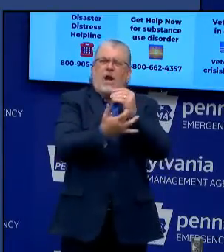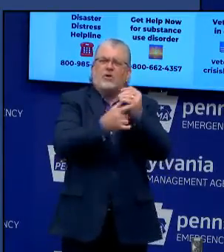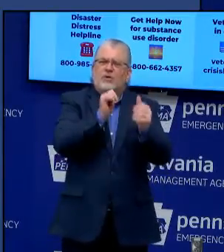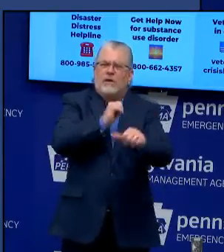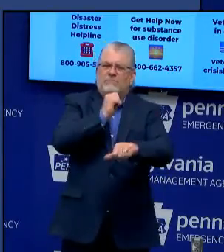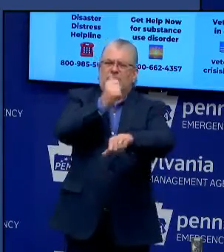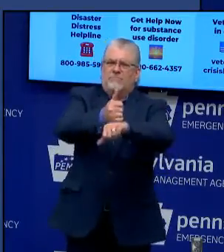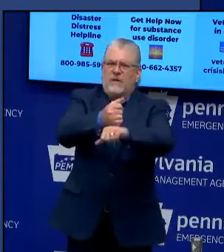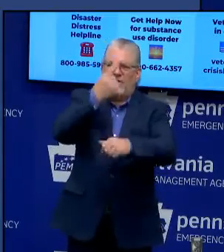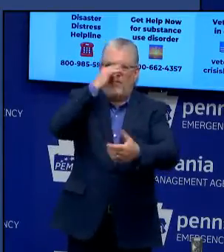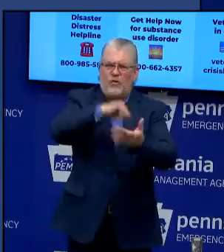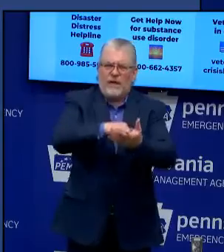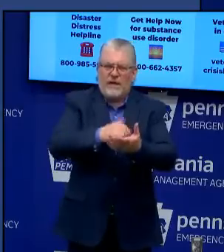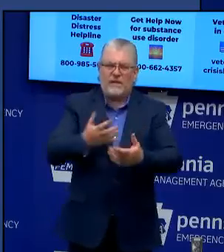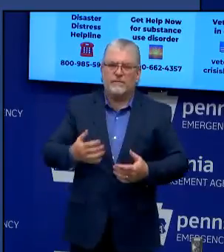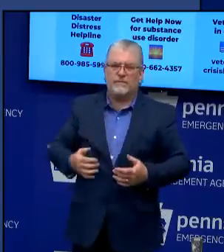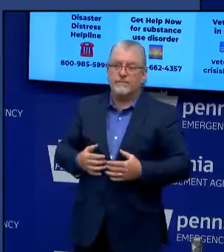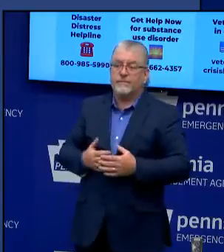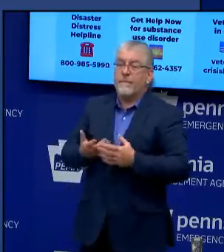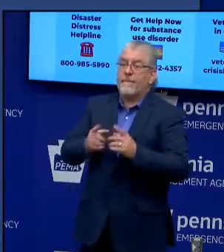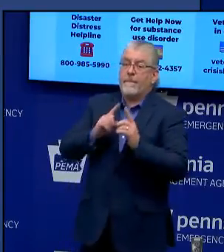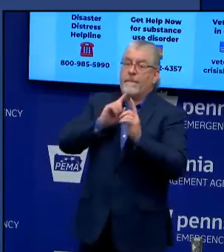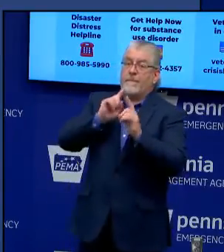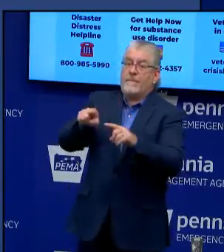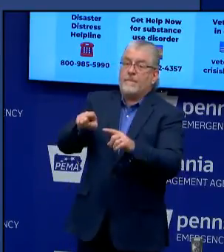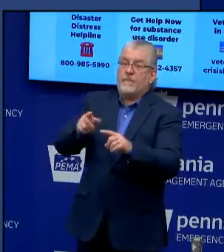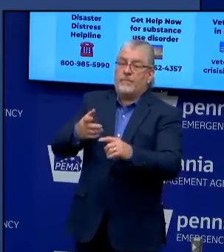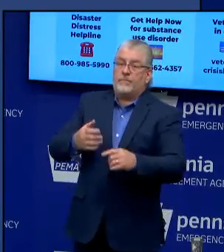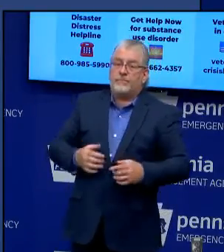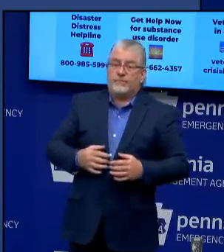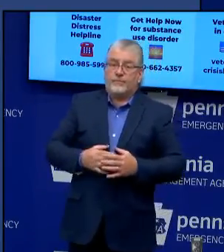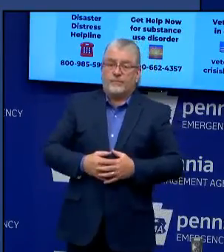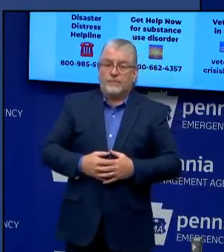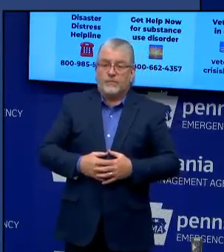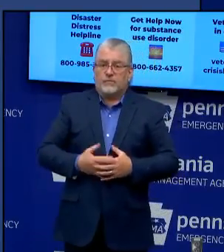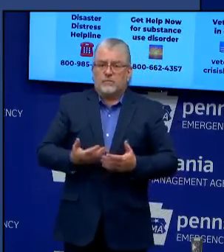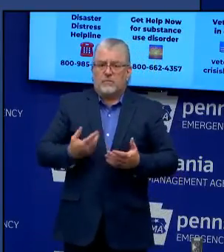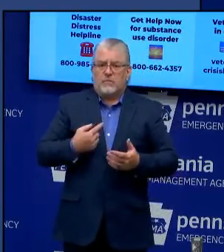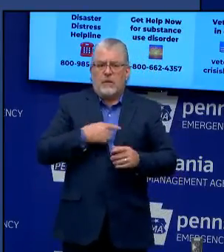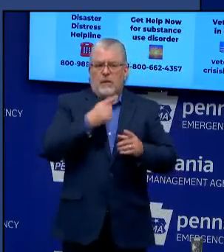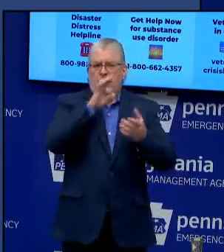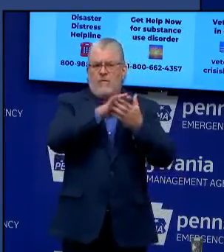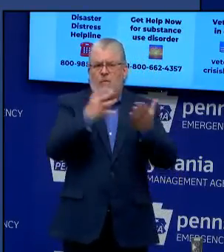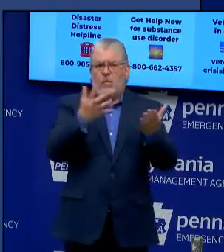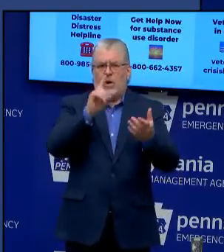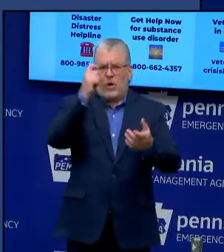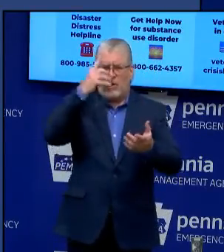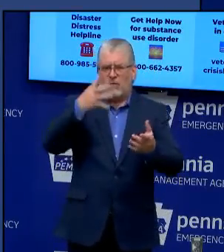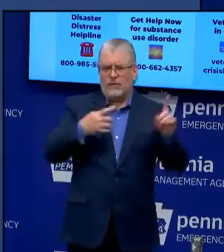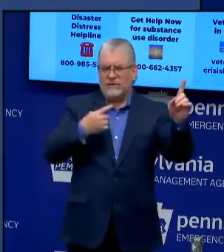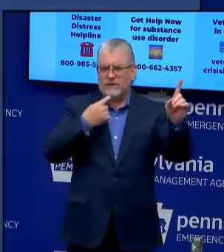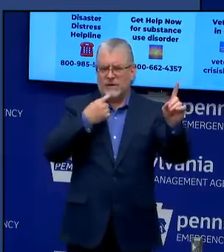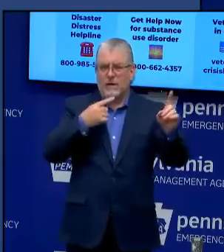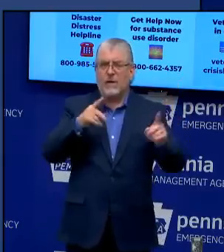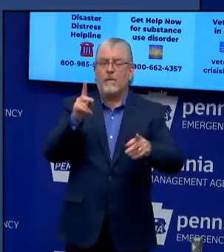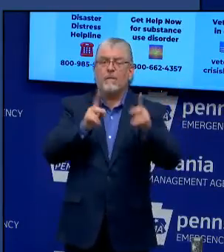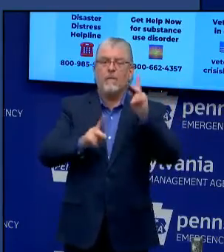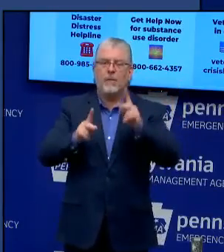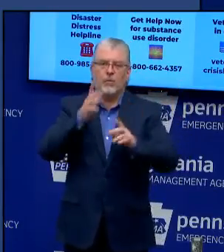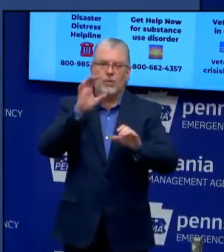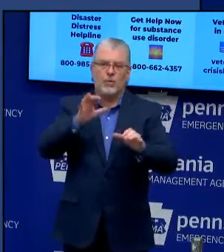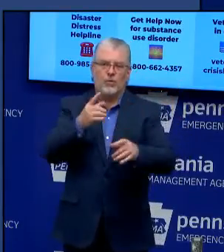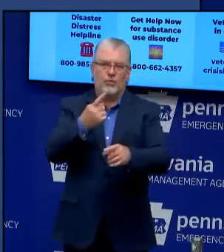right thing. They want to do the right thing for their families and for their communities and their counties and for Pennsylvania. And if part of